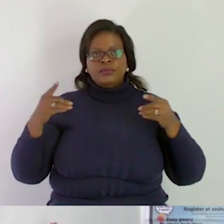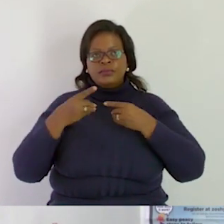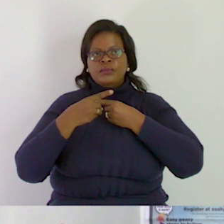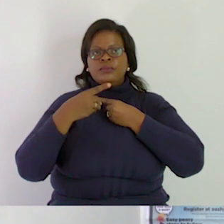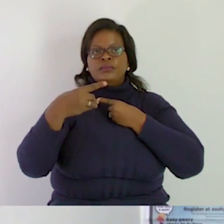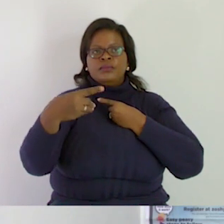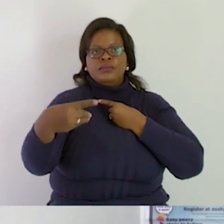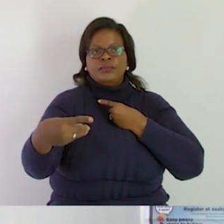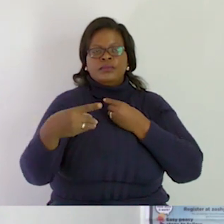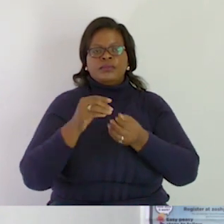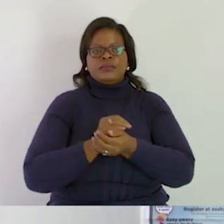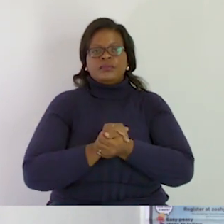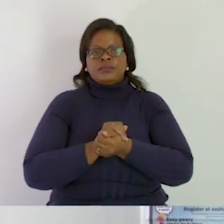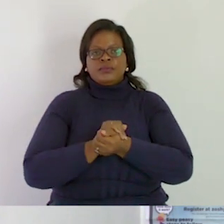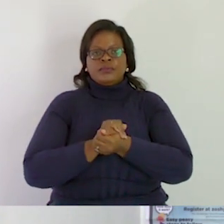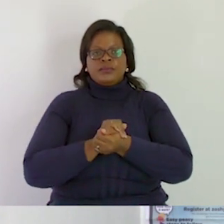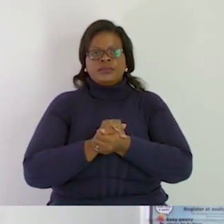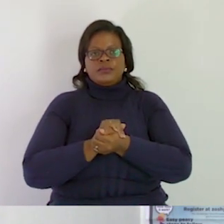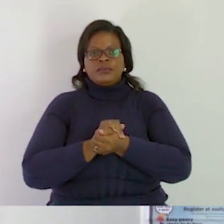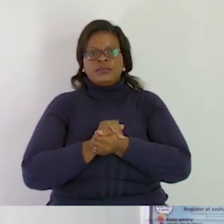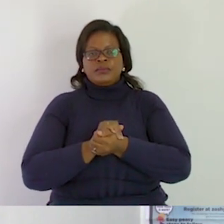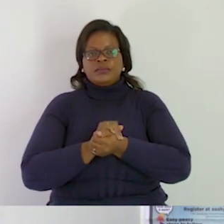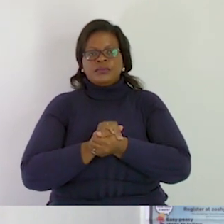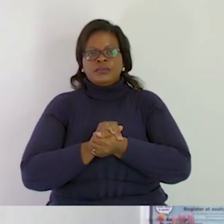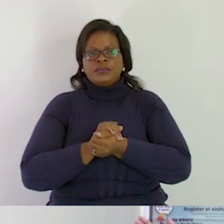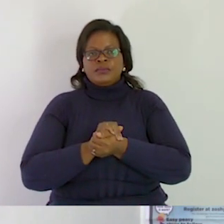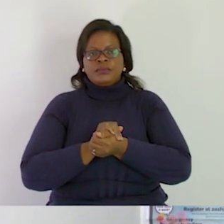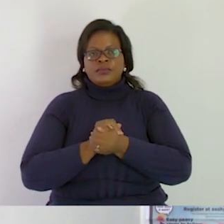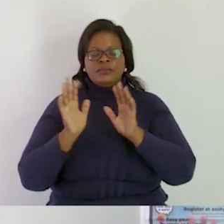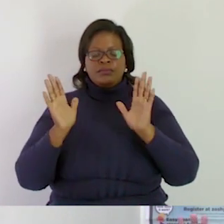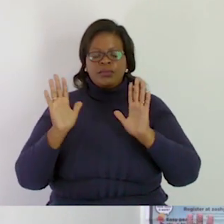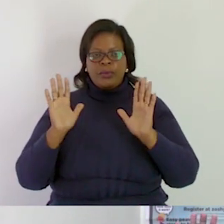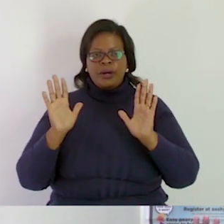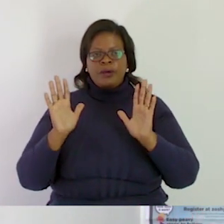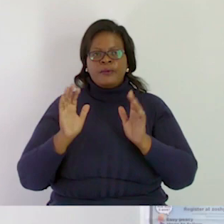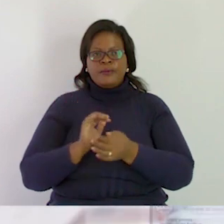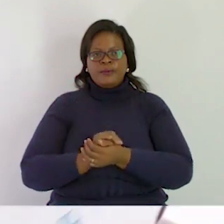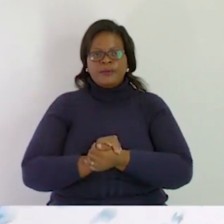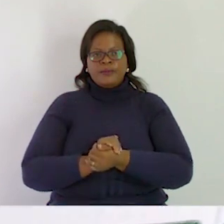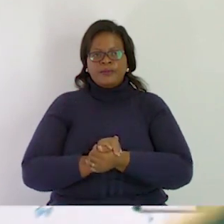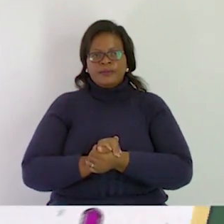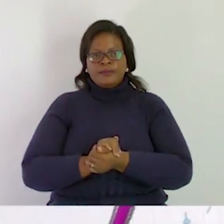distance. And having said that, see you next time. Goodbye.